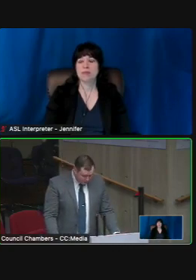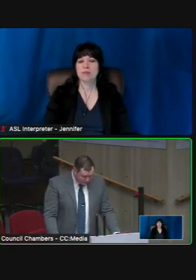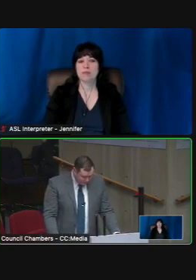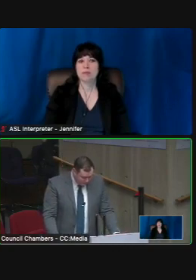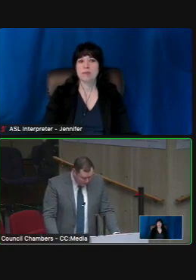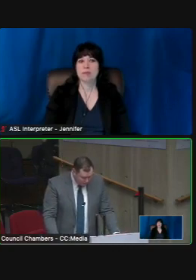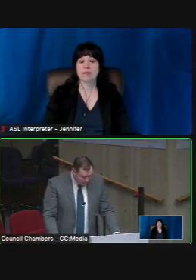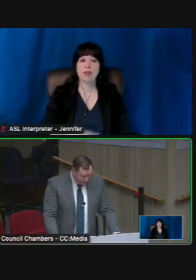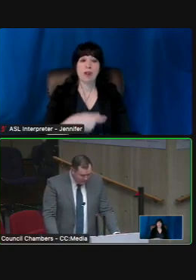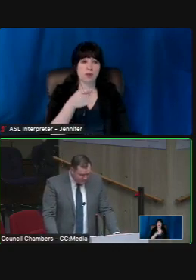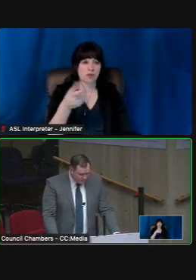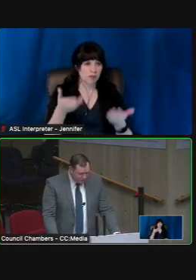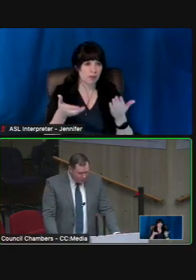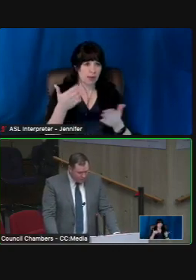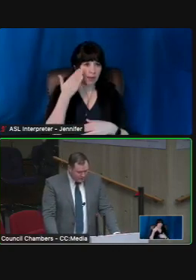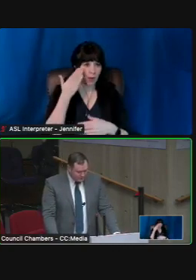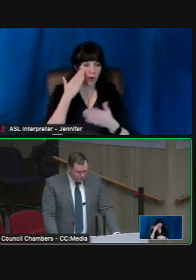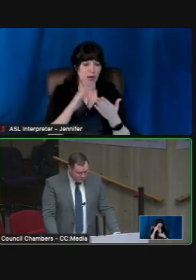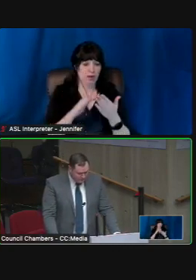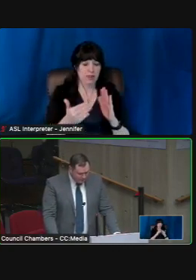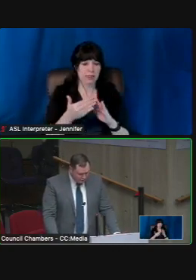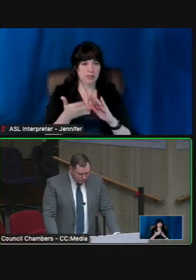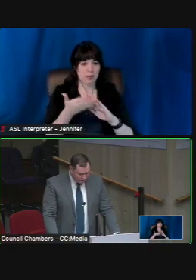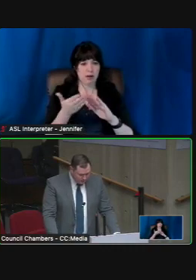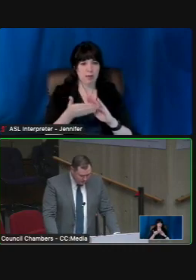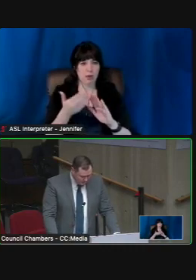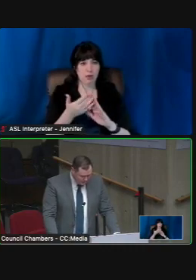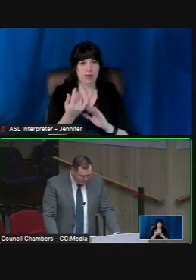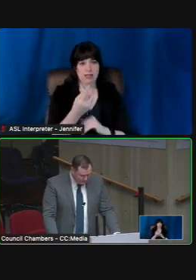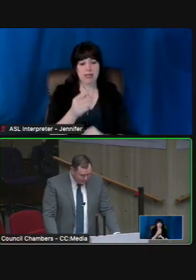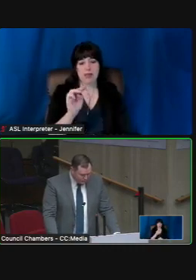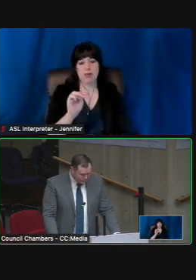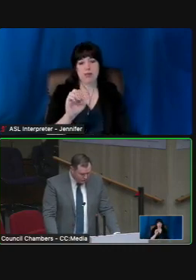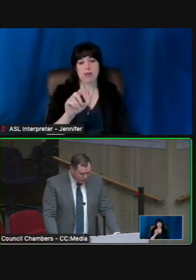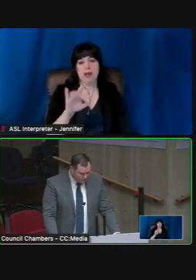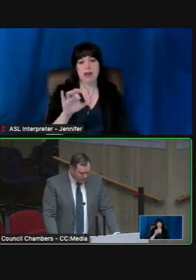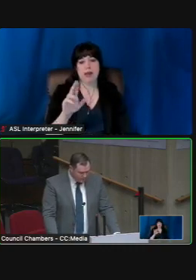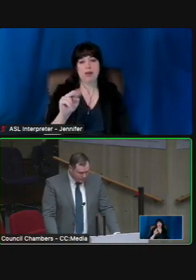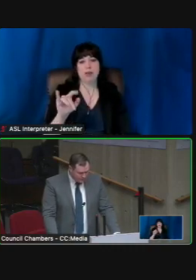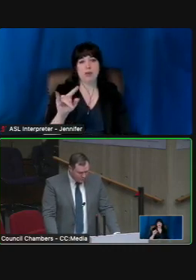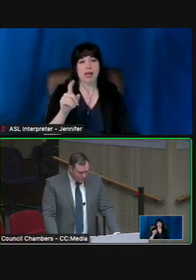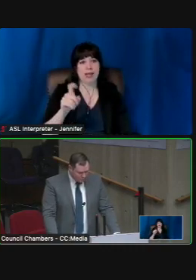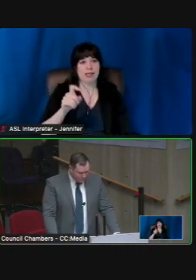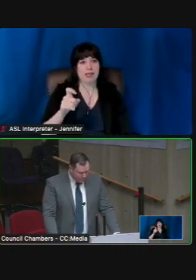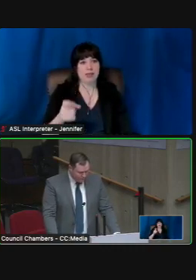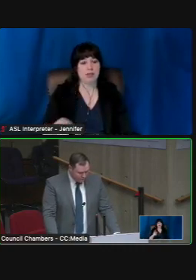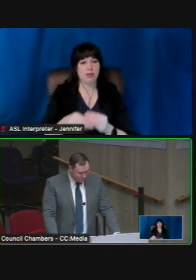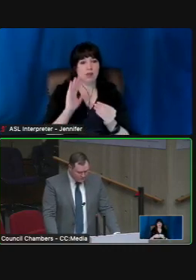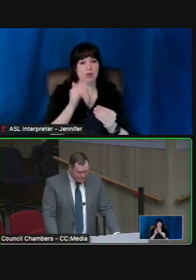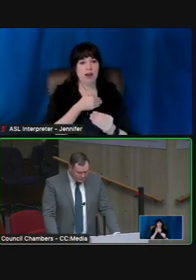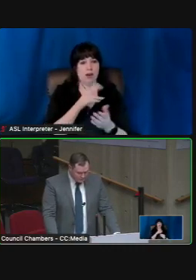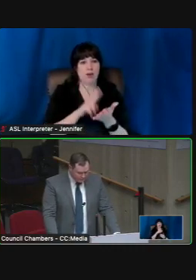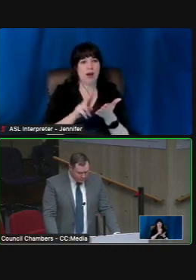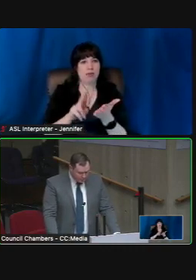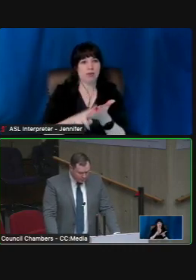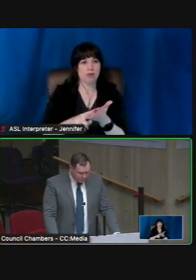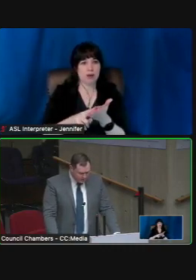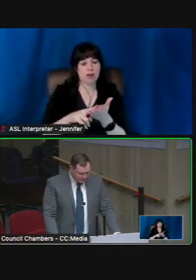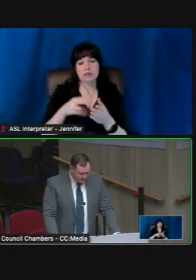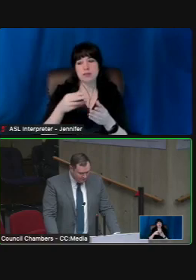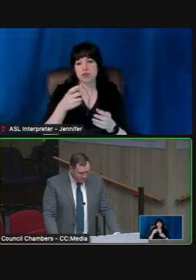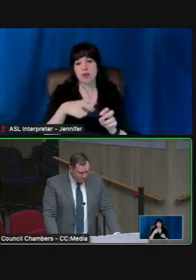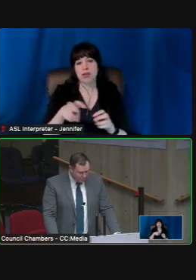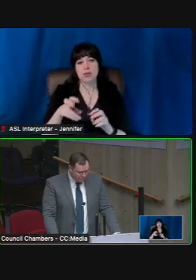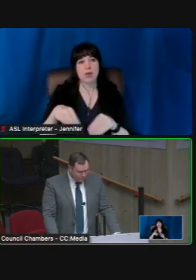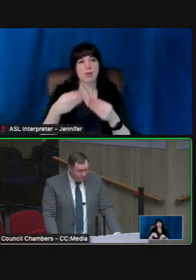As you may be aware, the city has been operating a single medic unit as needed to bolster our contract transport provider, Falk. This unit is operated by the